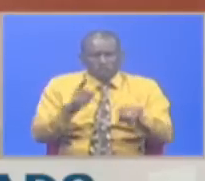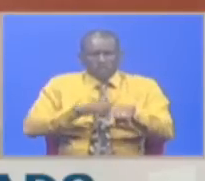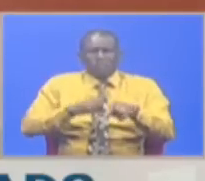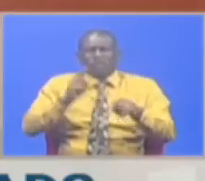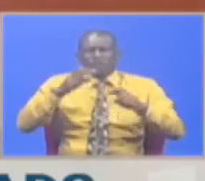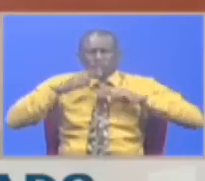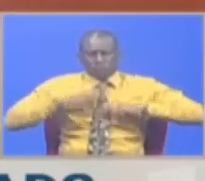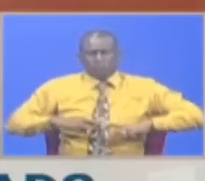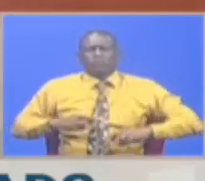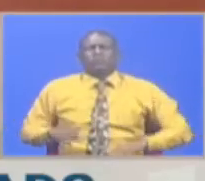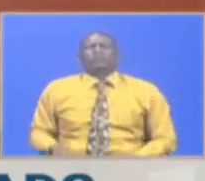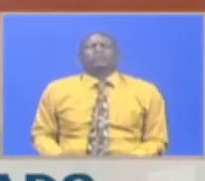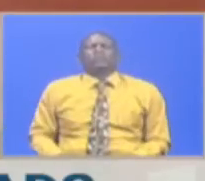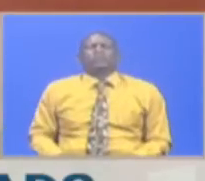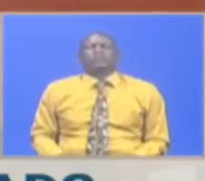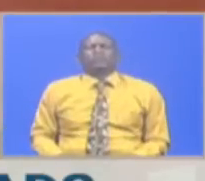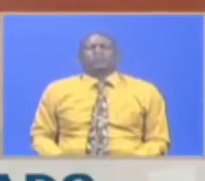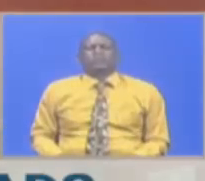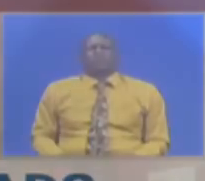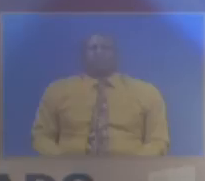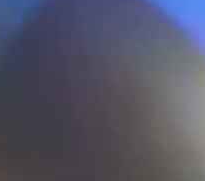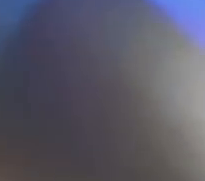back with her.